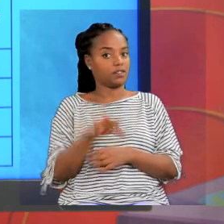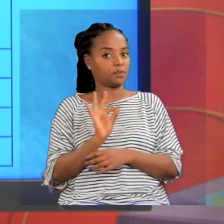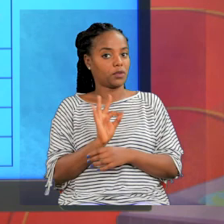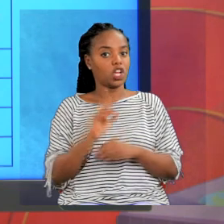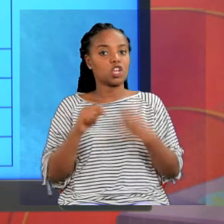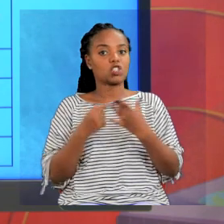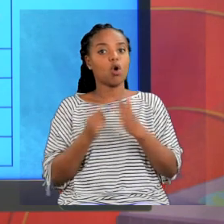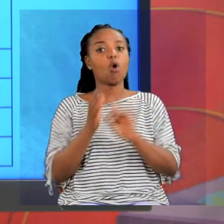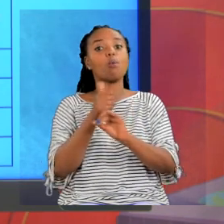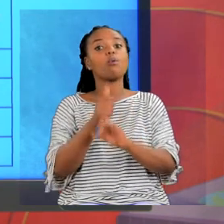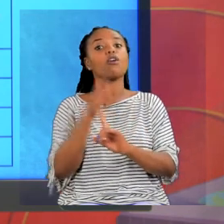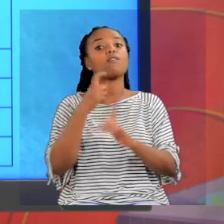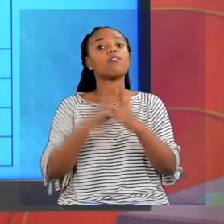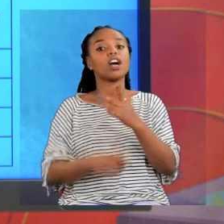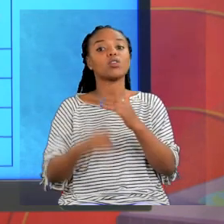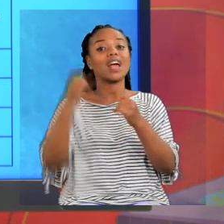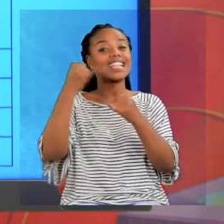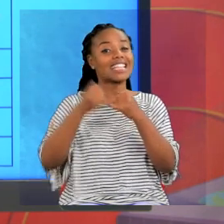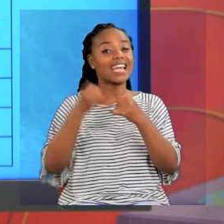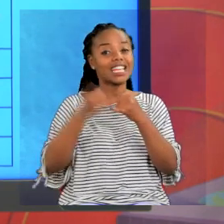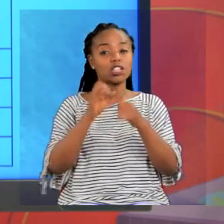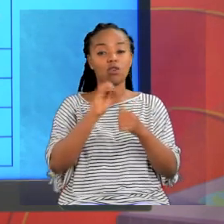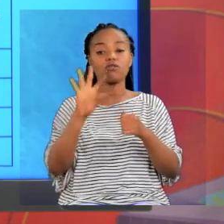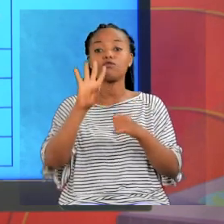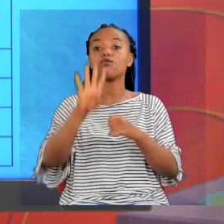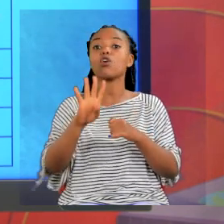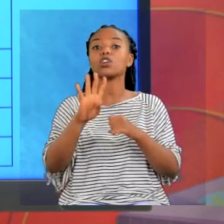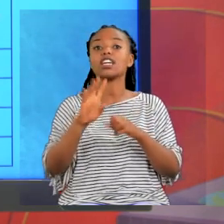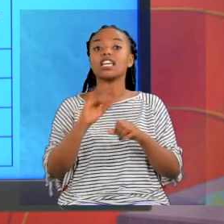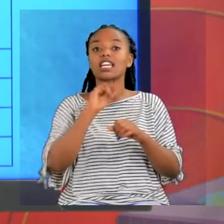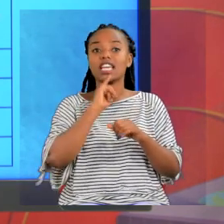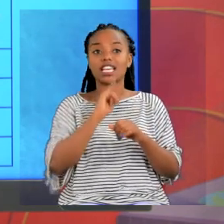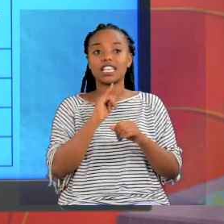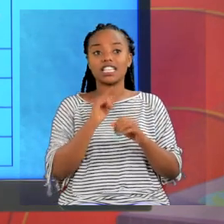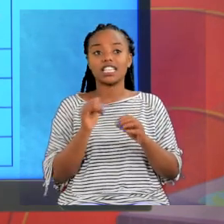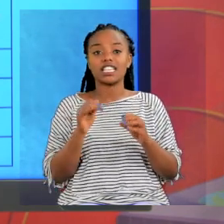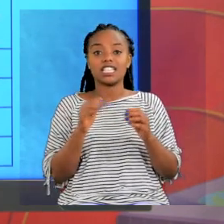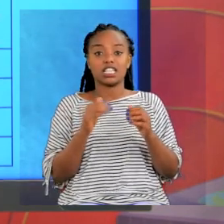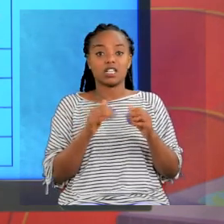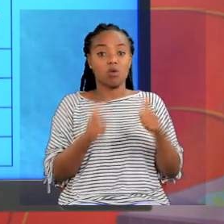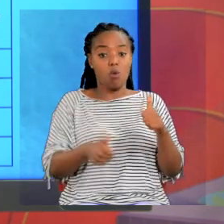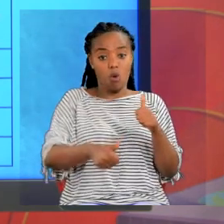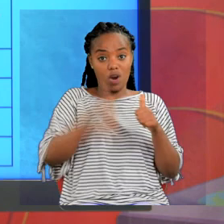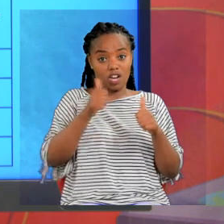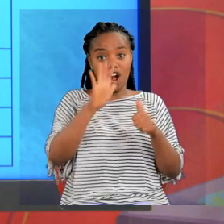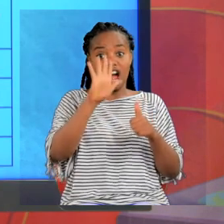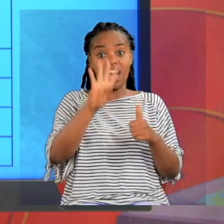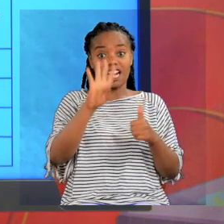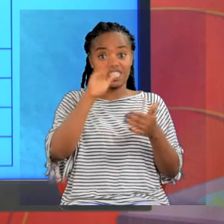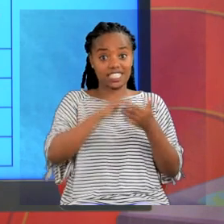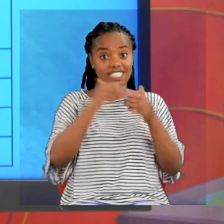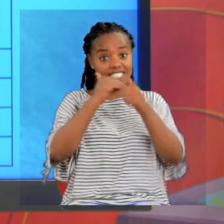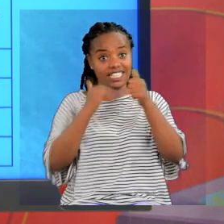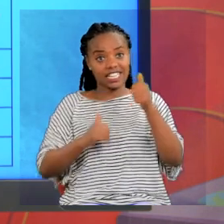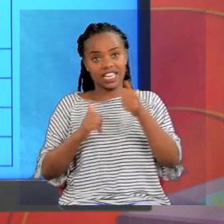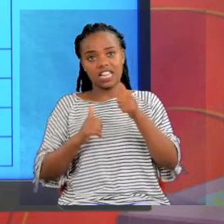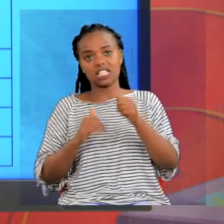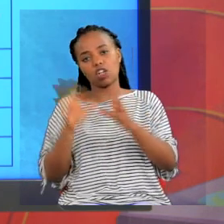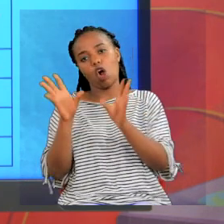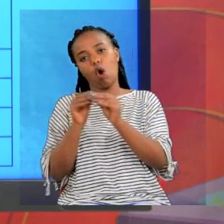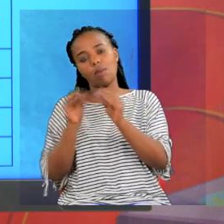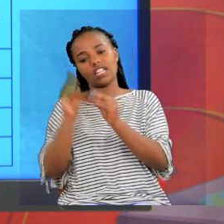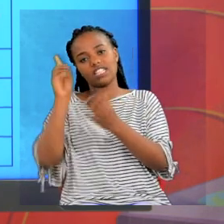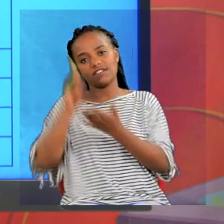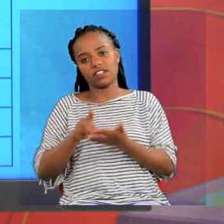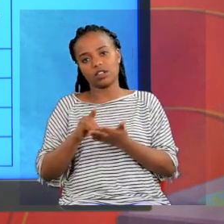3,750. So the book value at the end of 4 year will be, it is the difference between the original cost and the accumulated depreciation. The